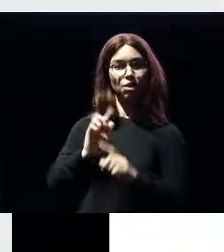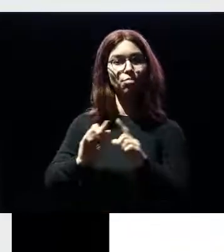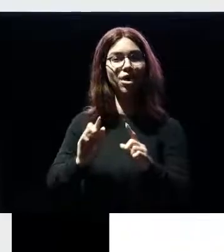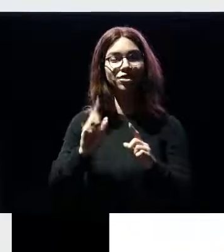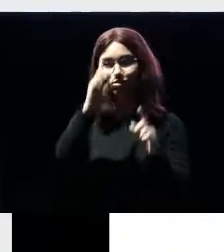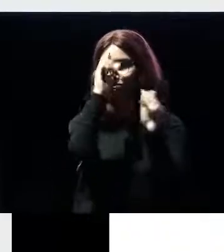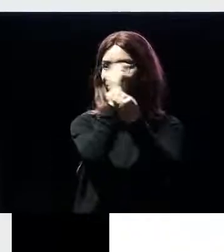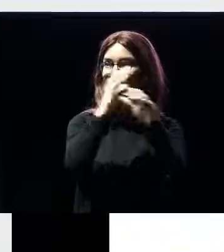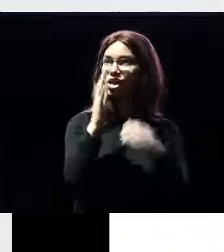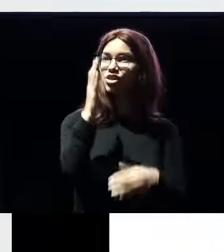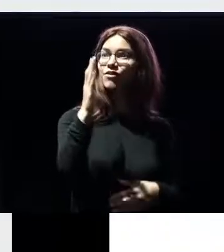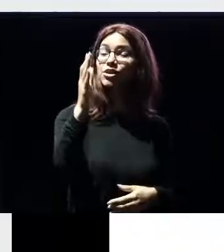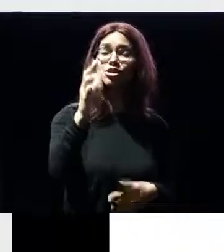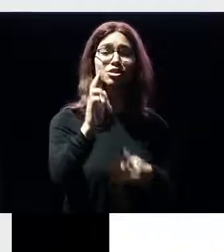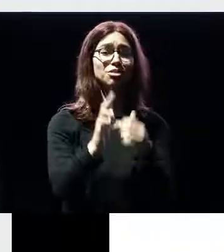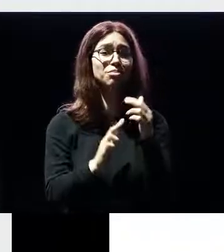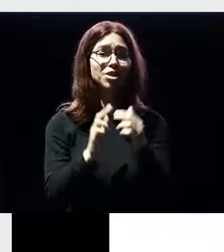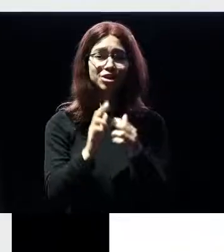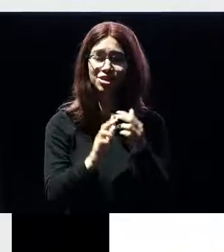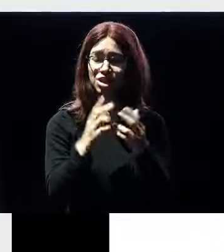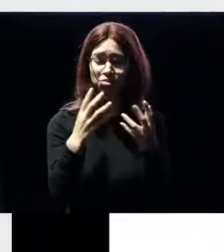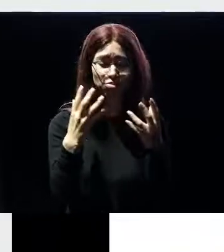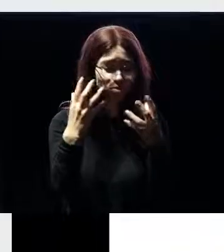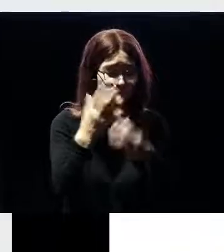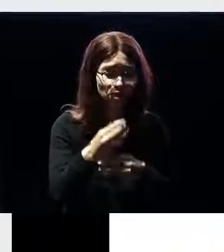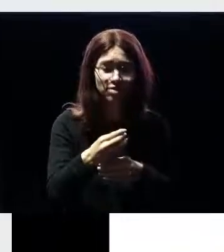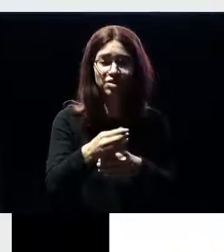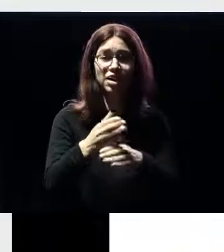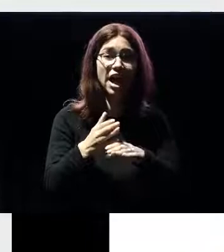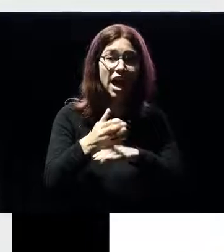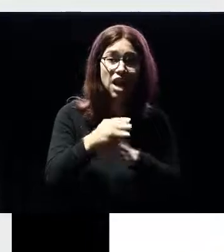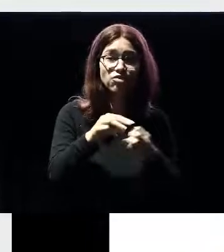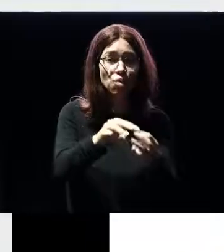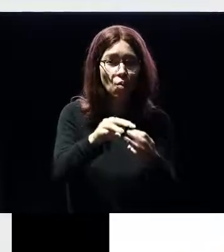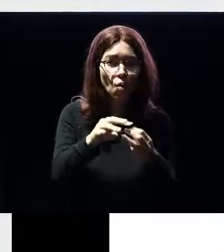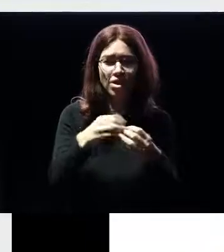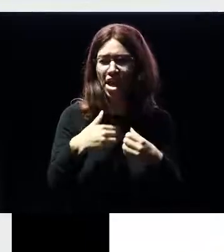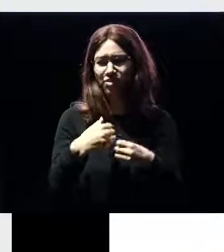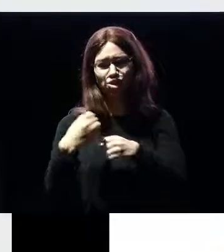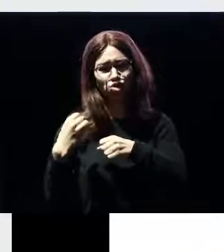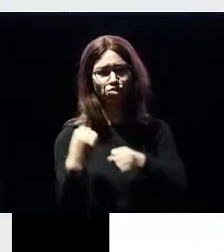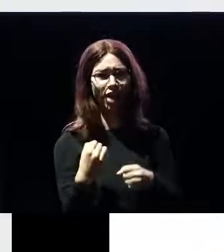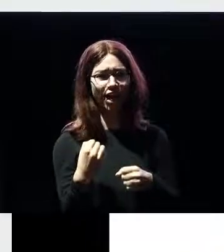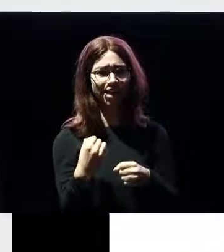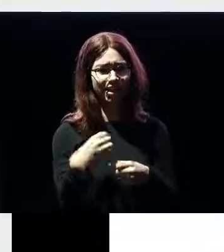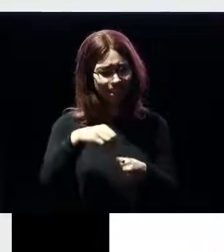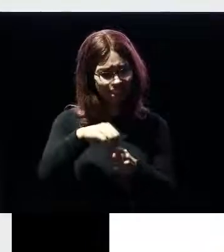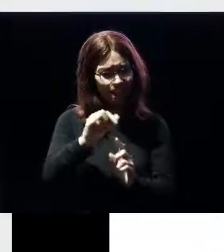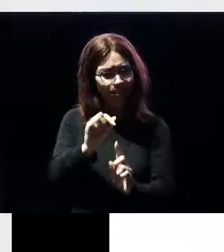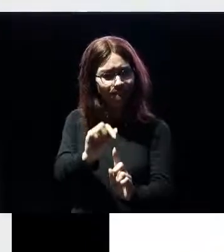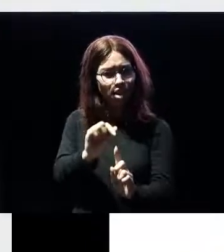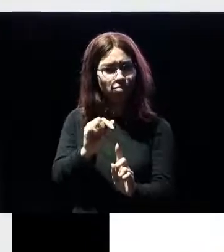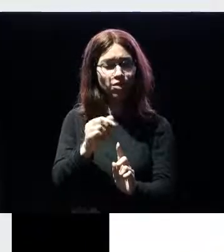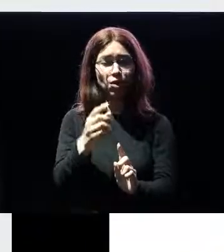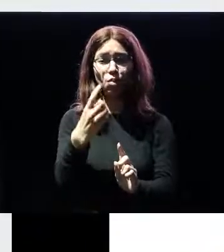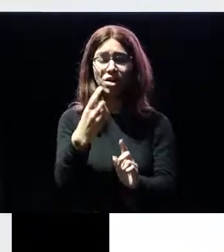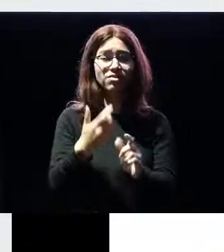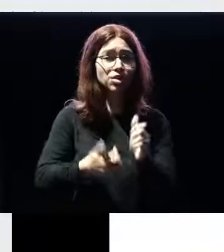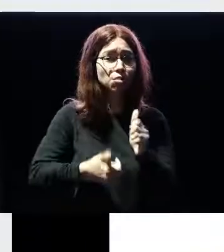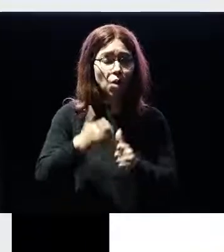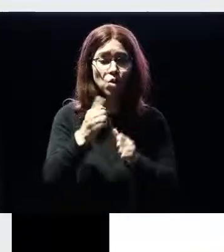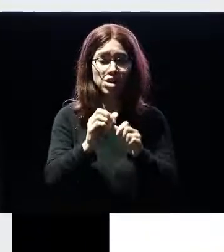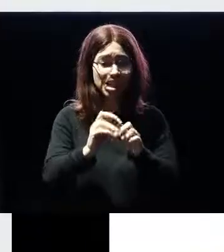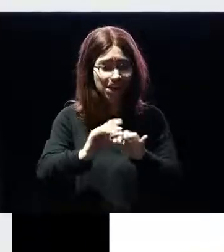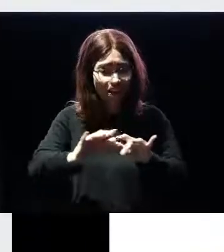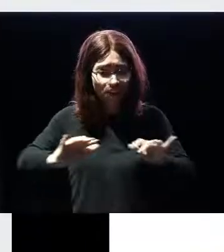buildings are quite phenomenal, post-war buildings. They have an incredible strength. They have one of the most